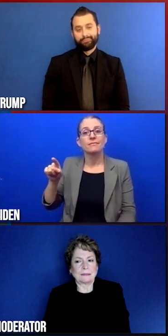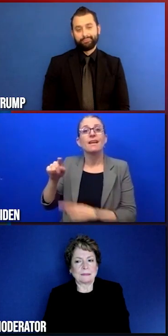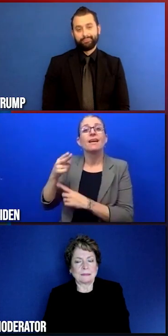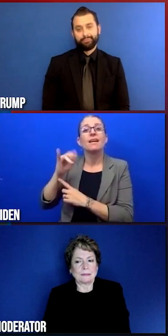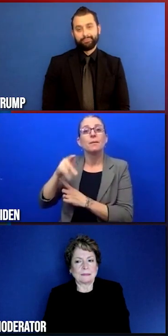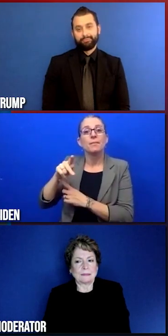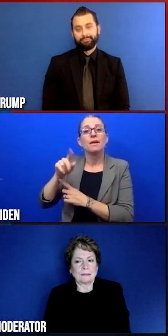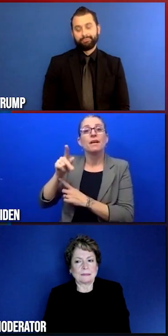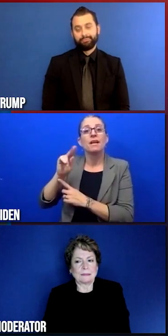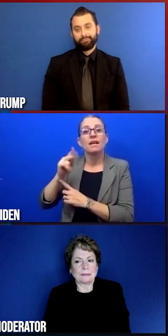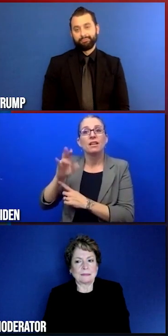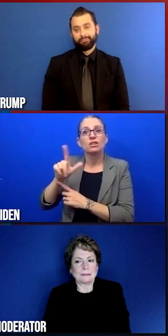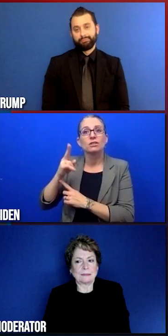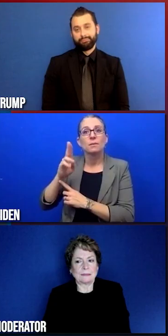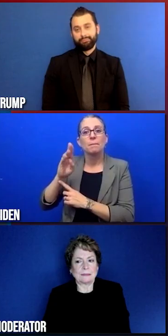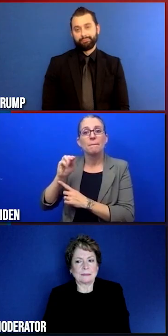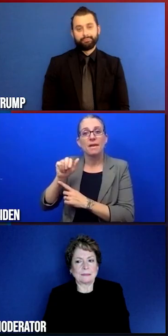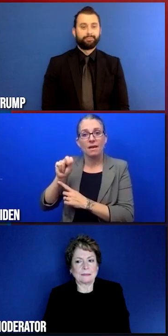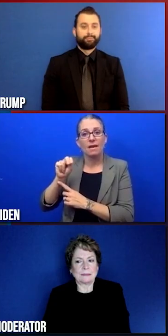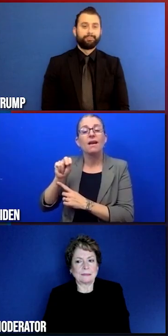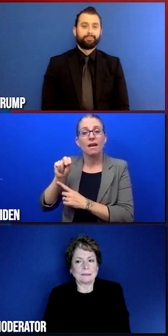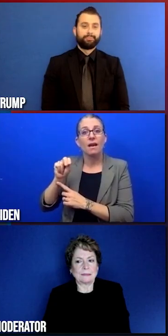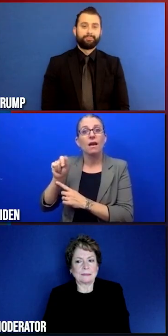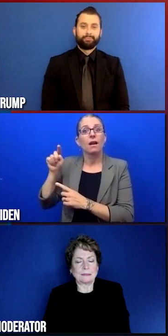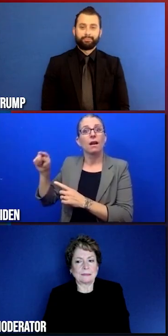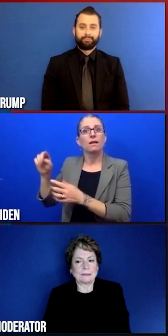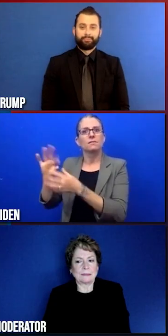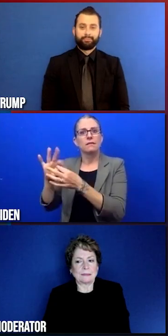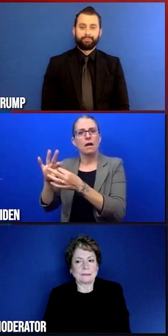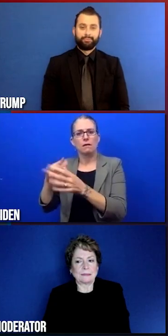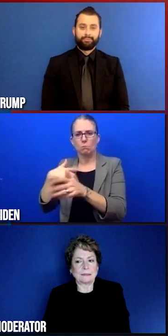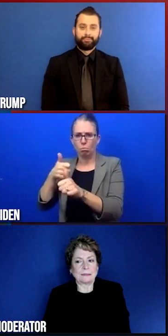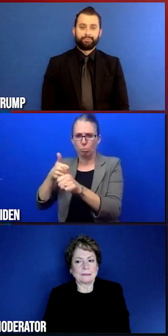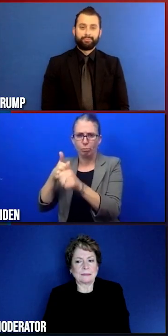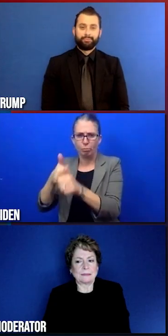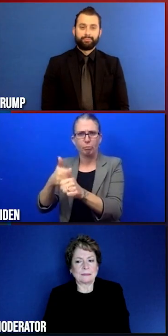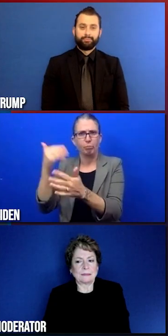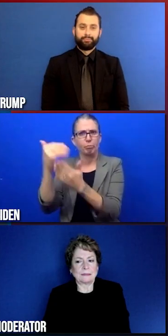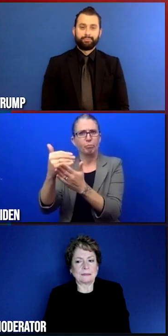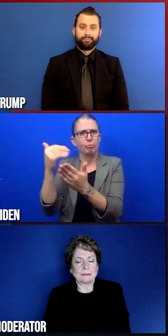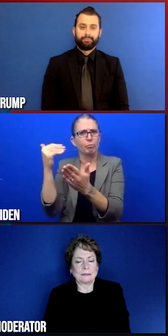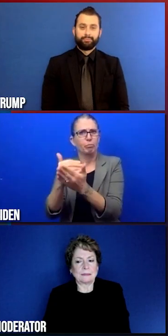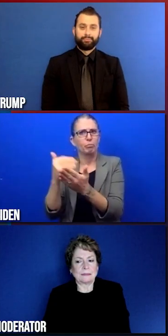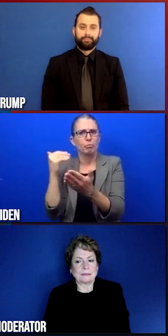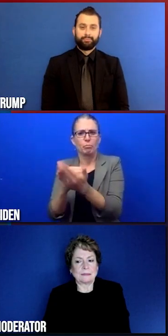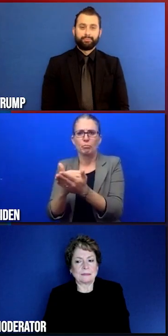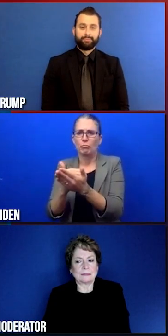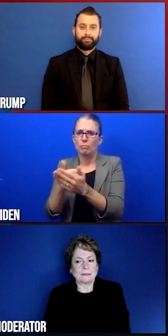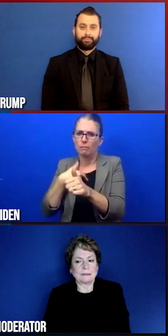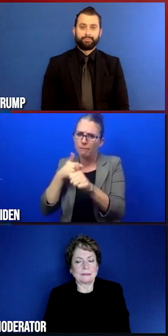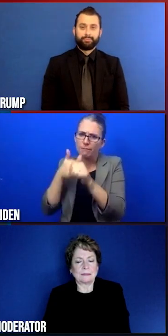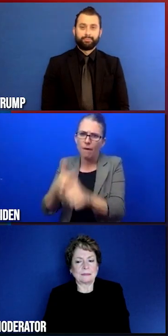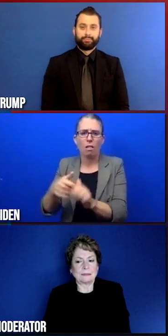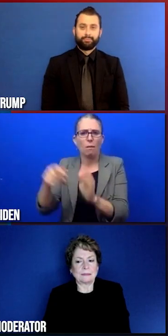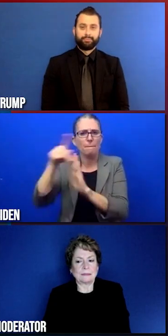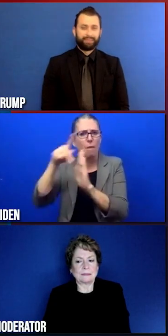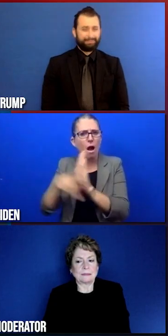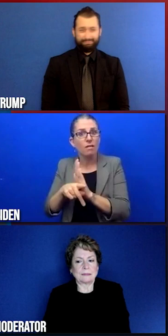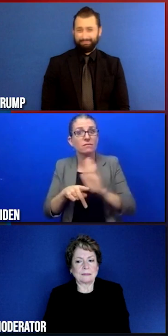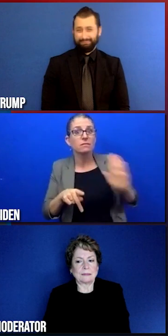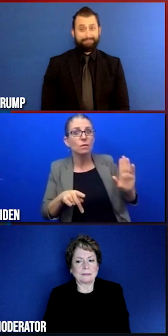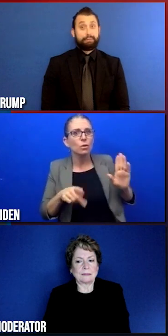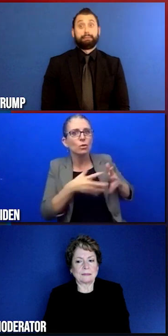impeccably. I carried out U.S. policy. Not one single solitary thing was out of line. Not a single